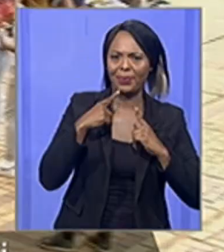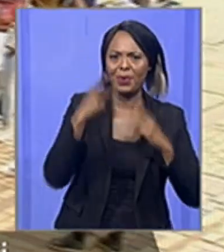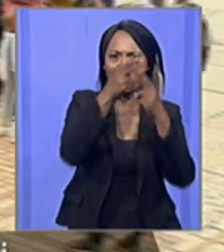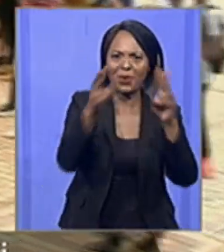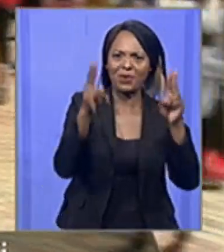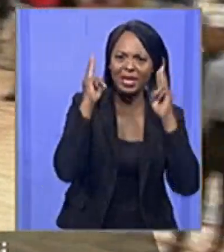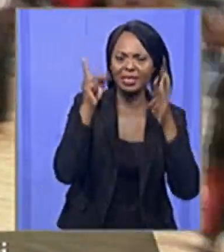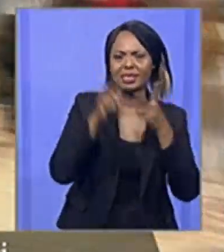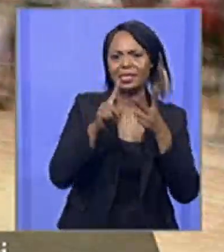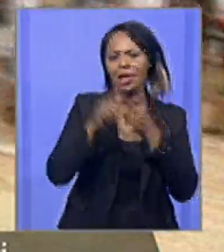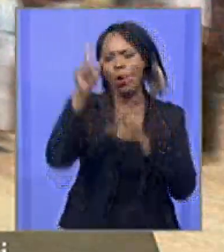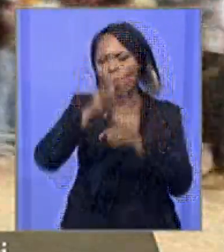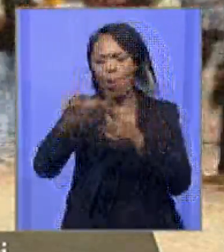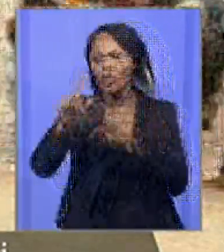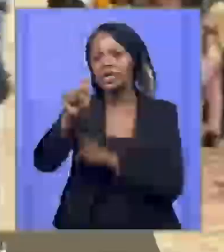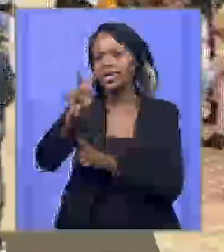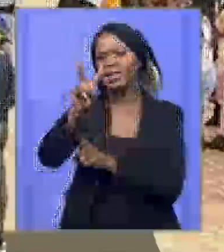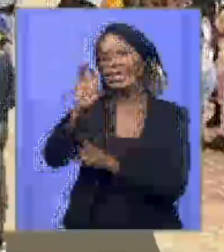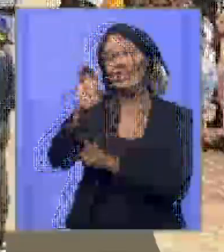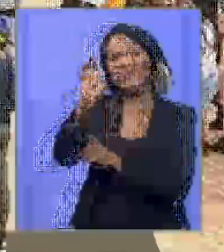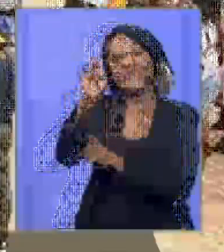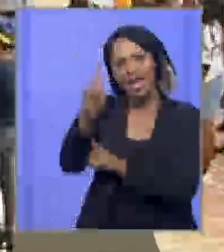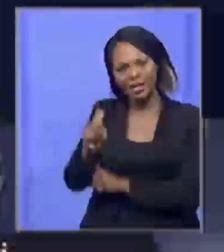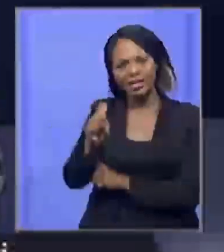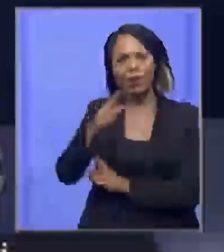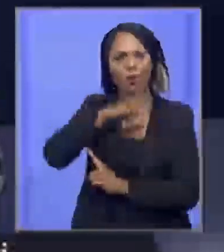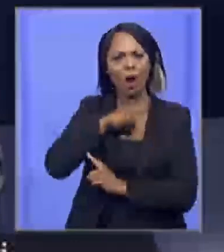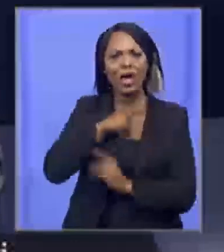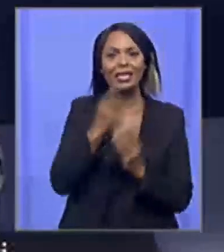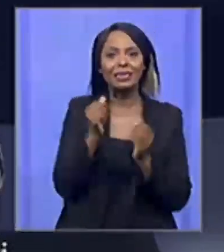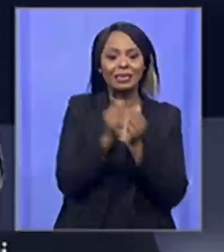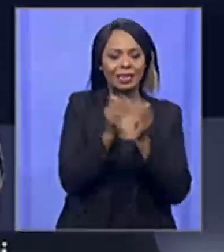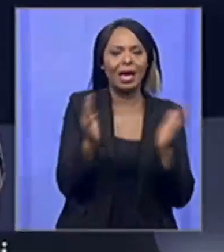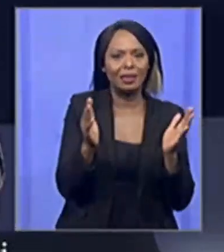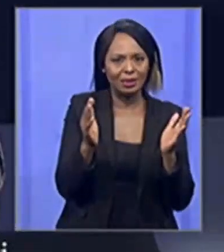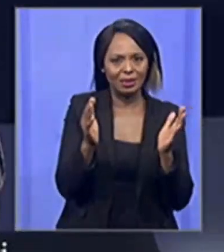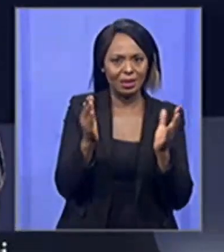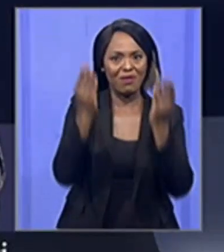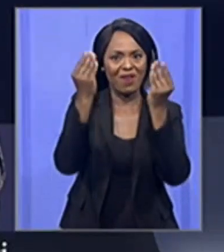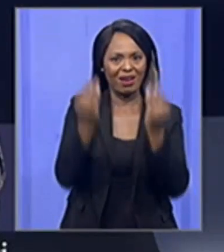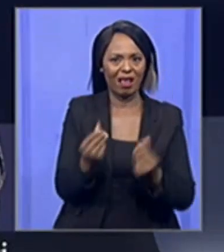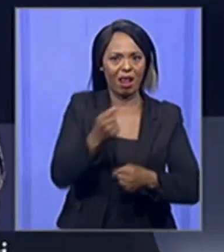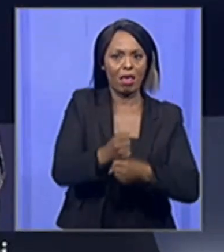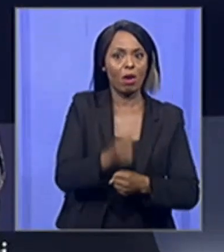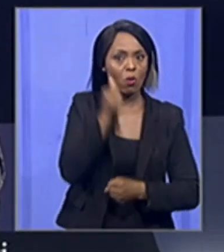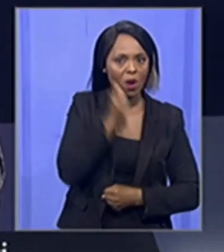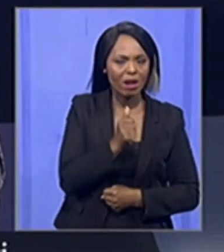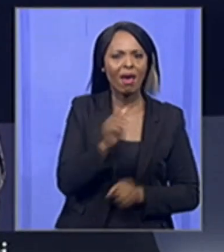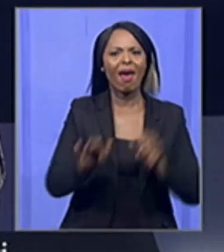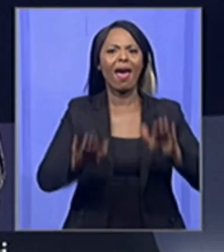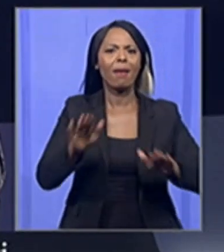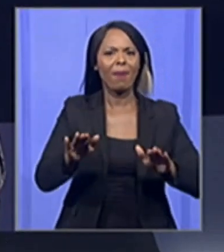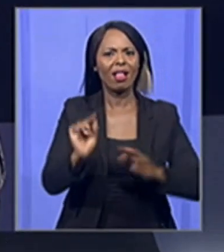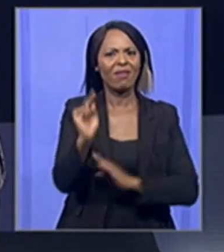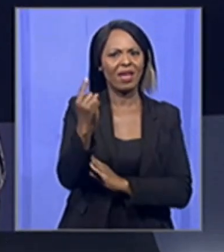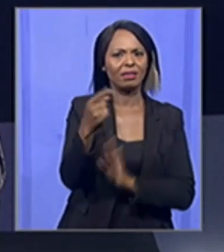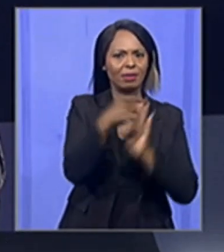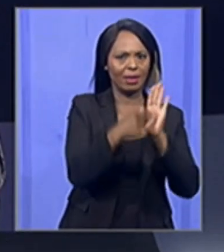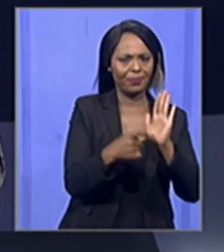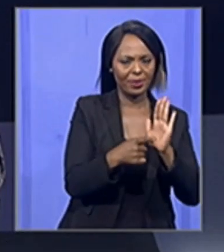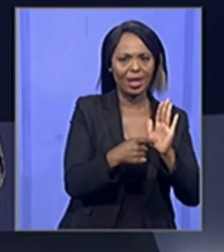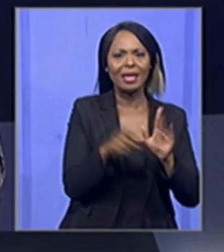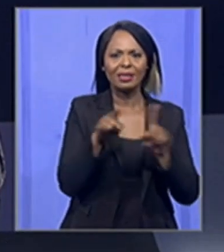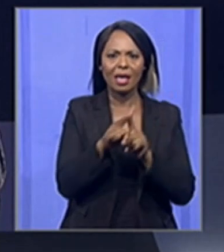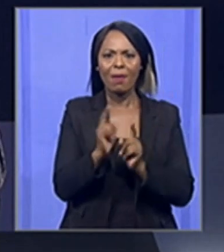tša rena le TVET college because re kwešiša gore ngwaga wa ditšhelete o thoma ka April ke mo ebile le di-allowances tša ma-student re tlo kgona go